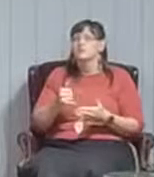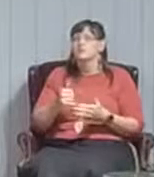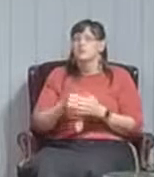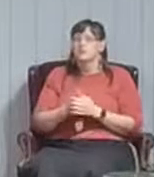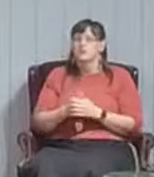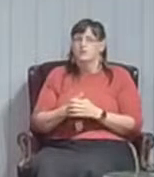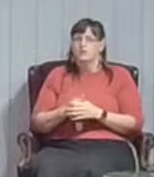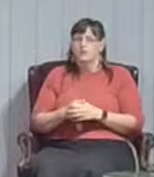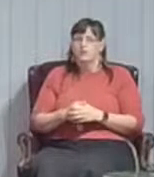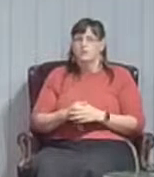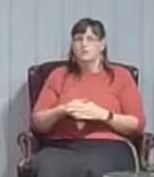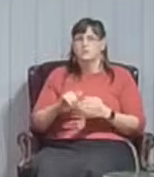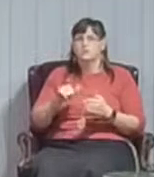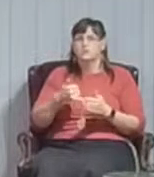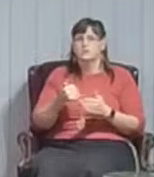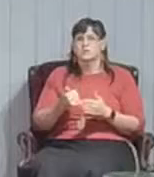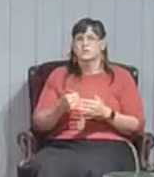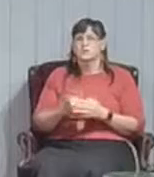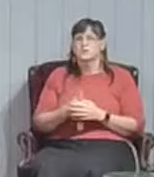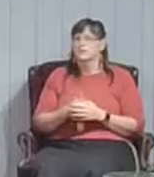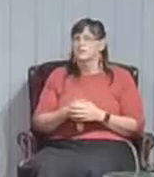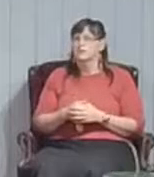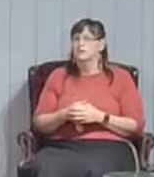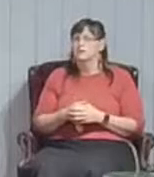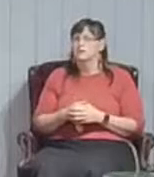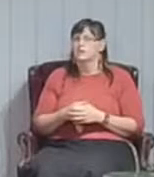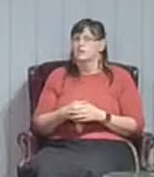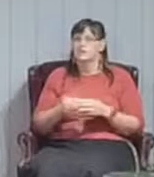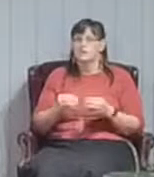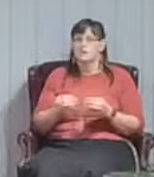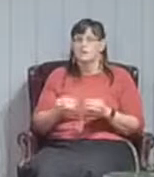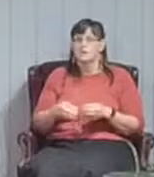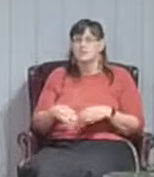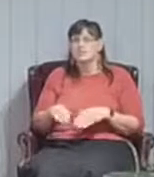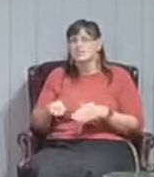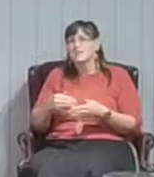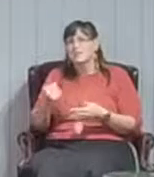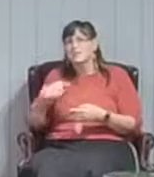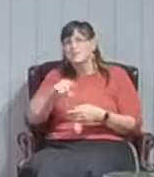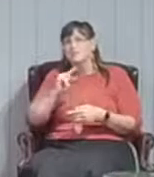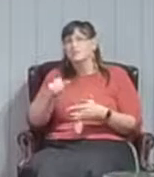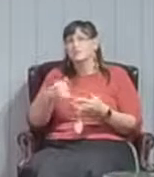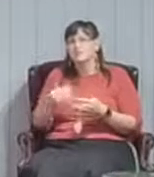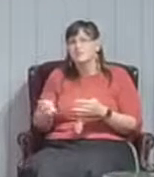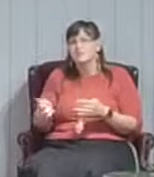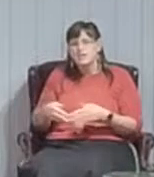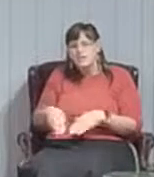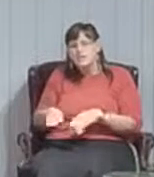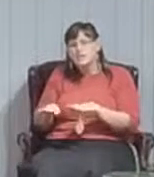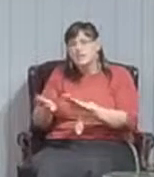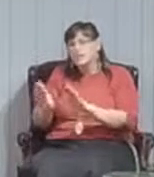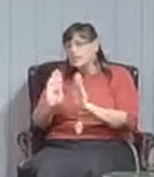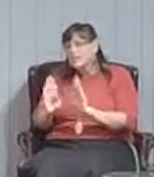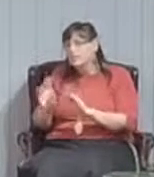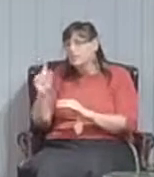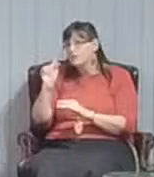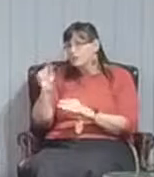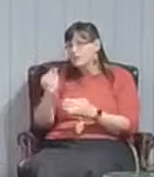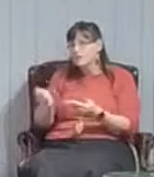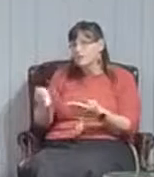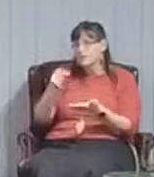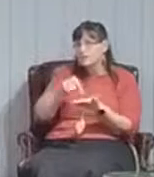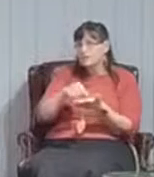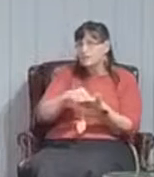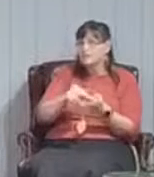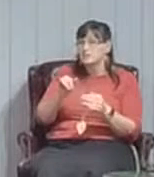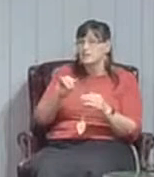of the newer things. If we would just kind of give a little bit on this thing, Pastor, if you just give a little bit on this thing, we could have some more people